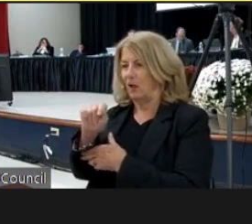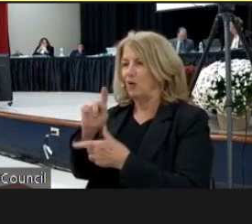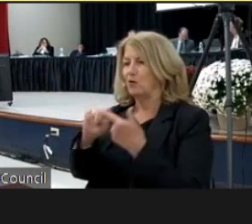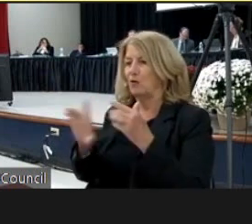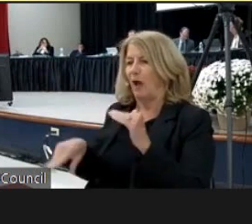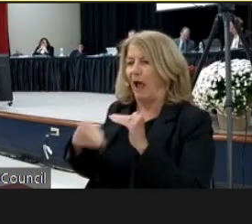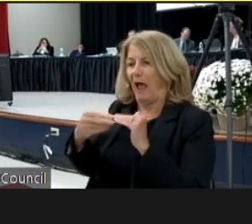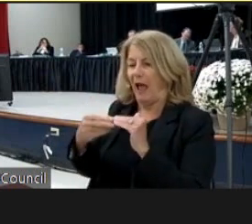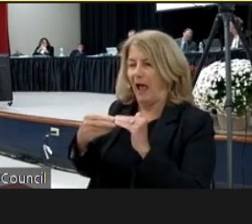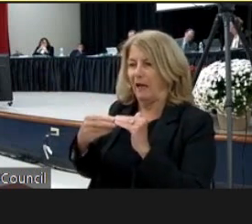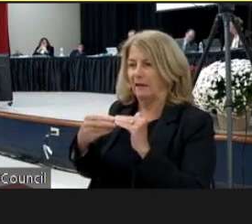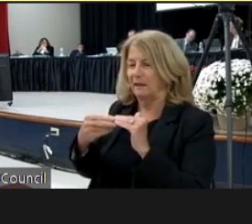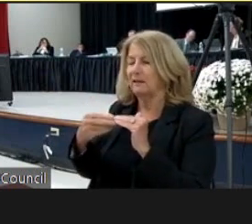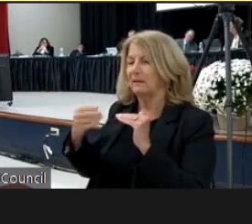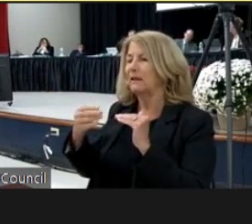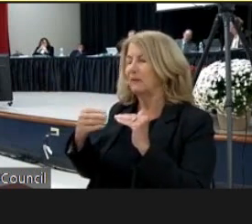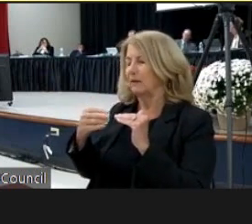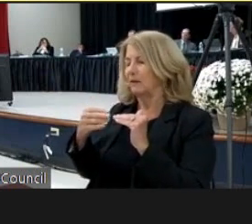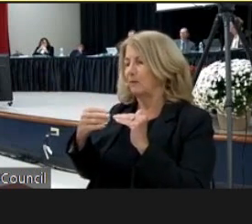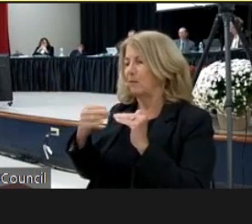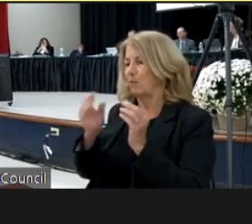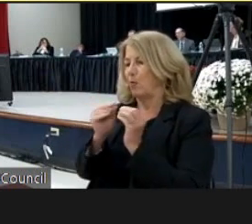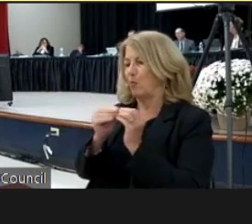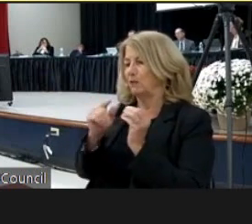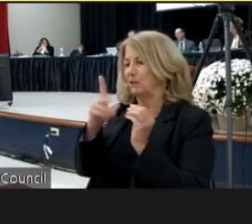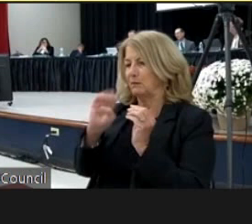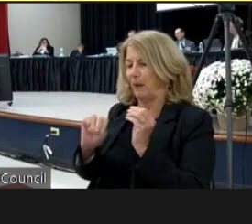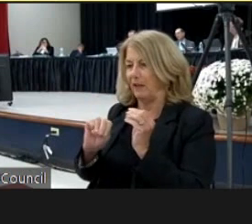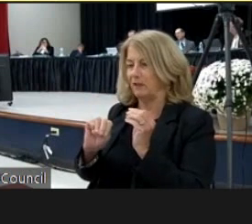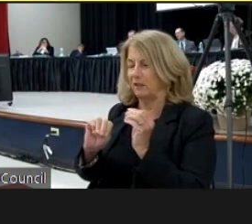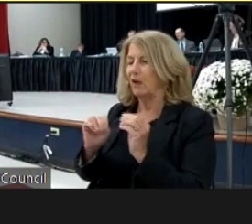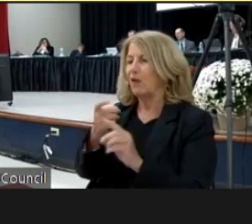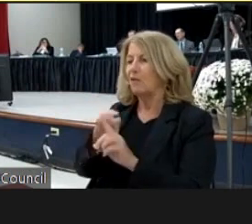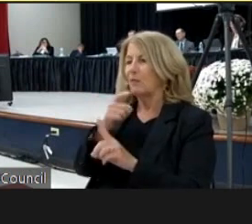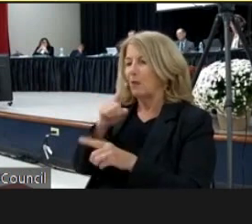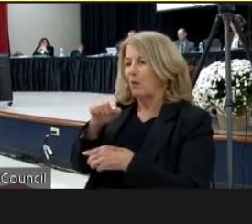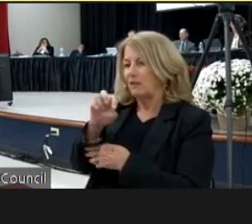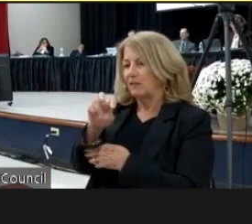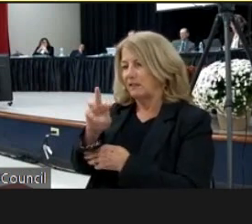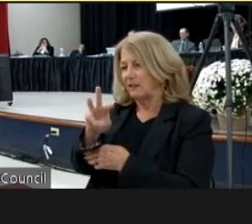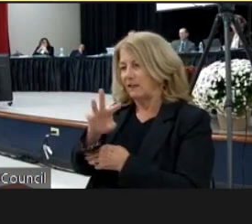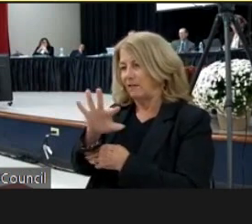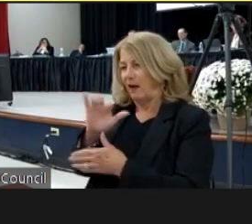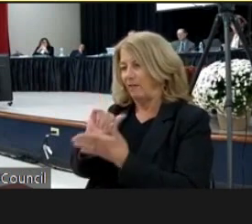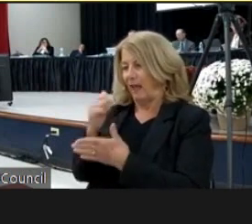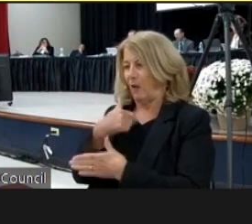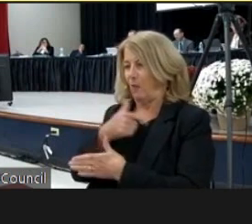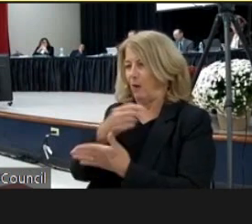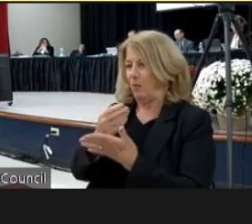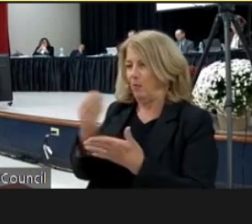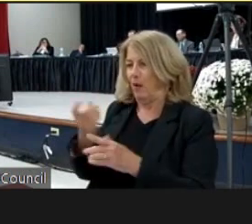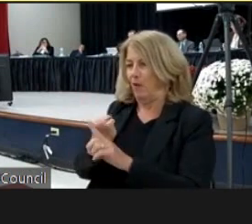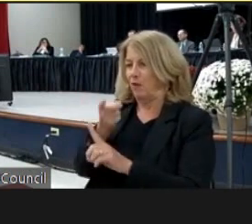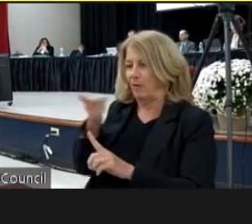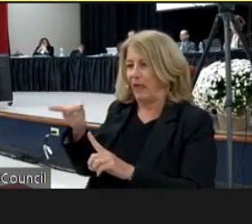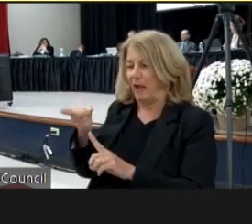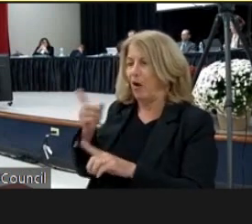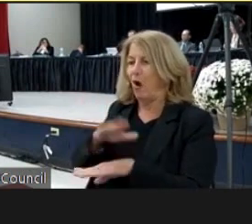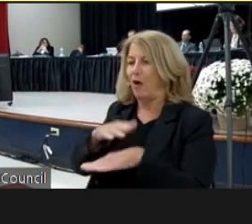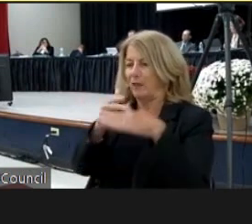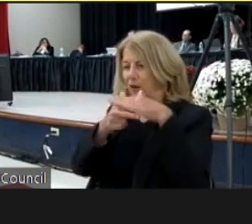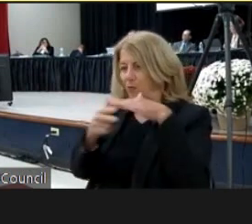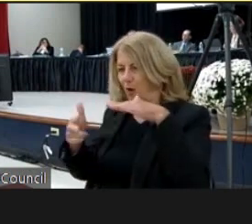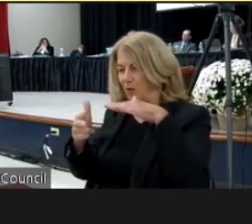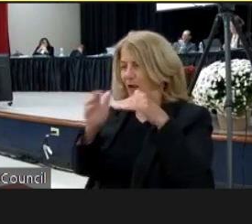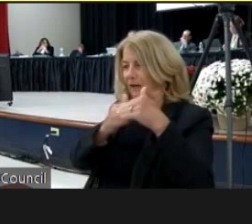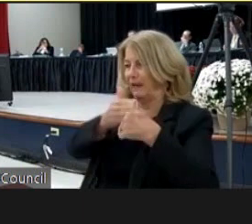of spaces to the 165 that we're purchasing from them. And so on both the garage side and next door, we'll be able to